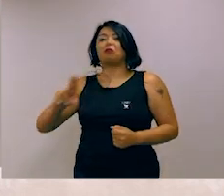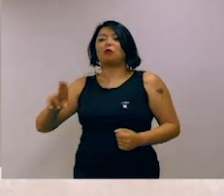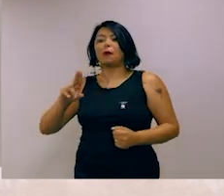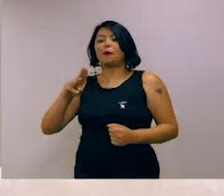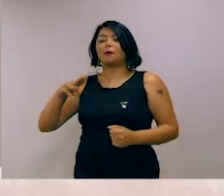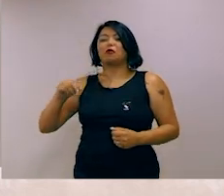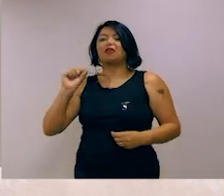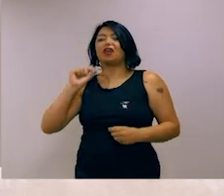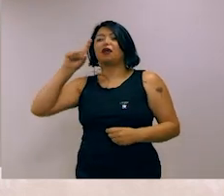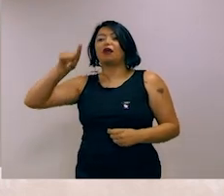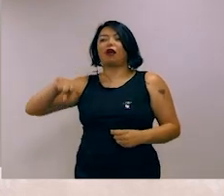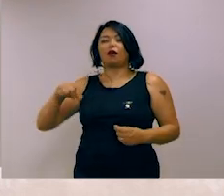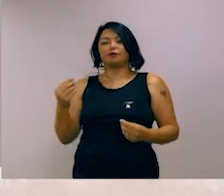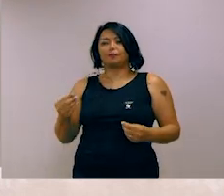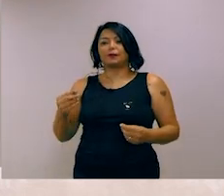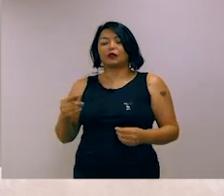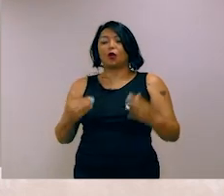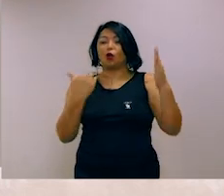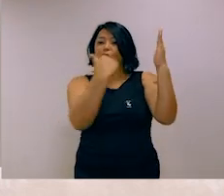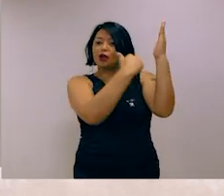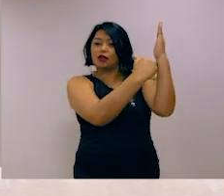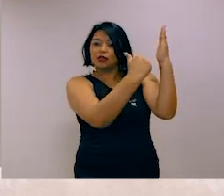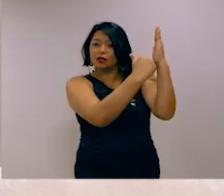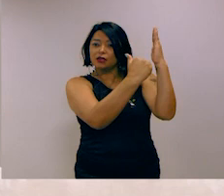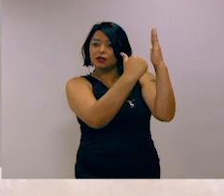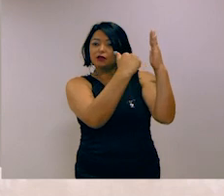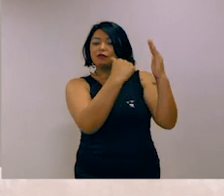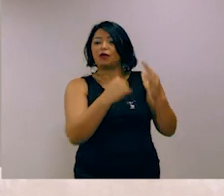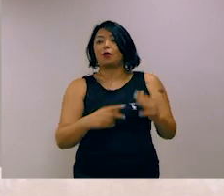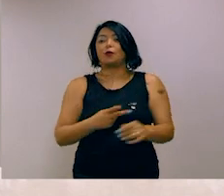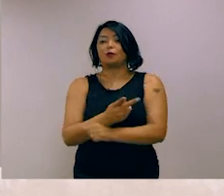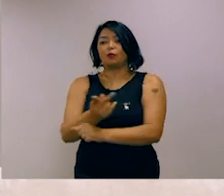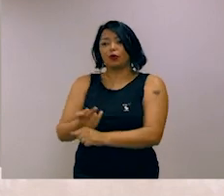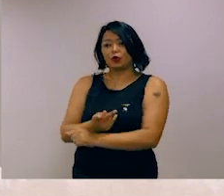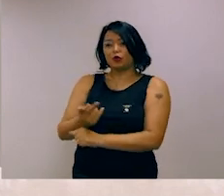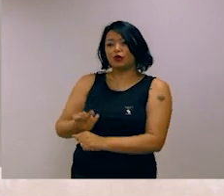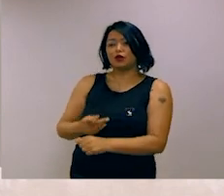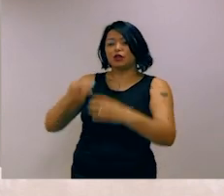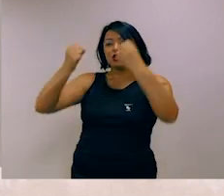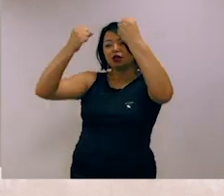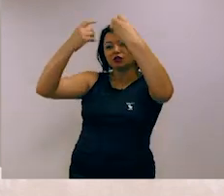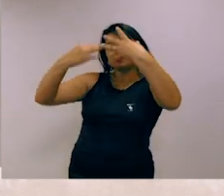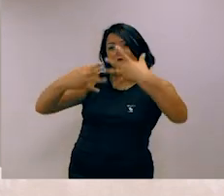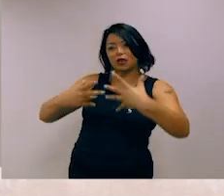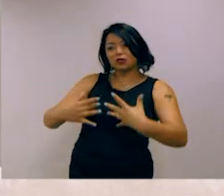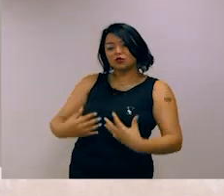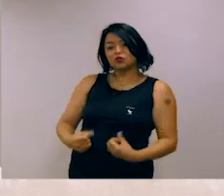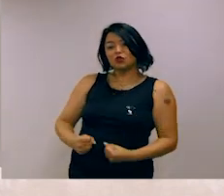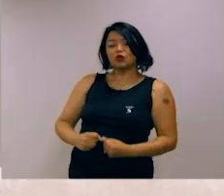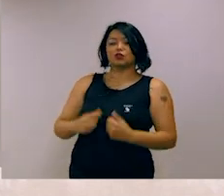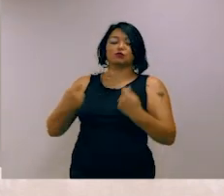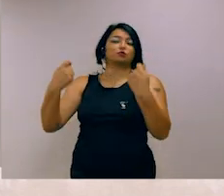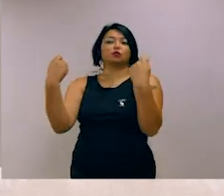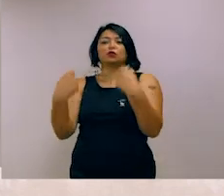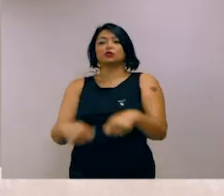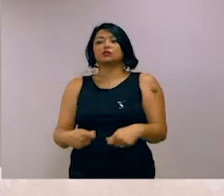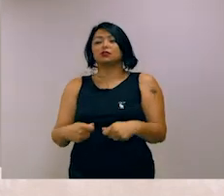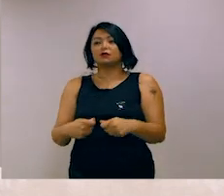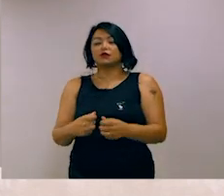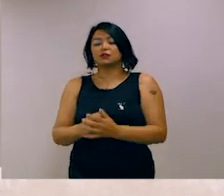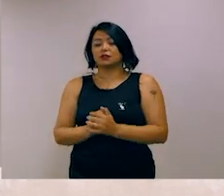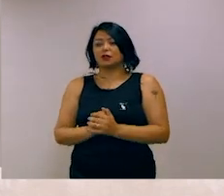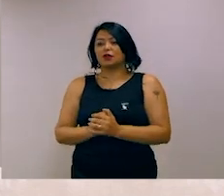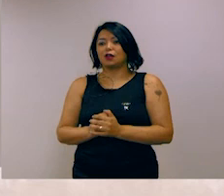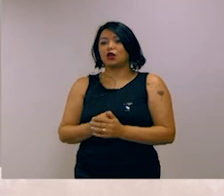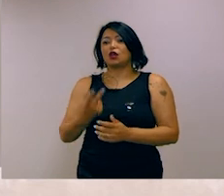stage is that we are looking for all the possible explanations that can lead from the cause to the effect, all